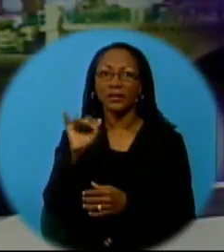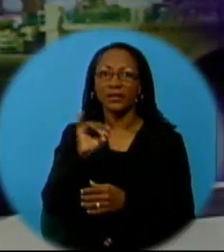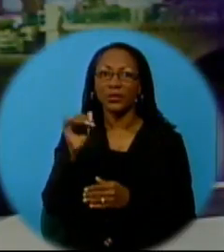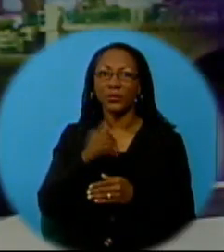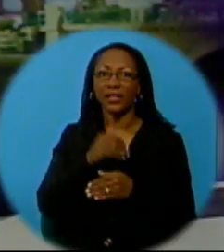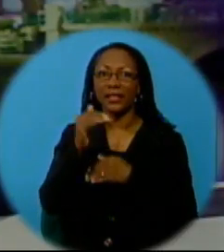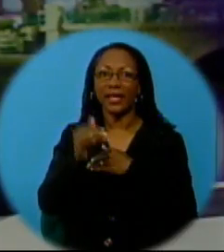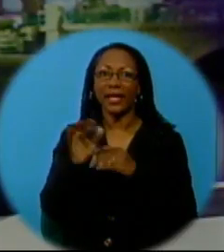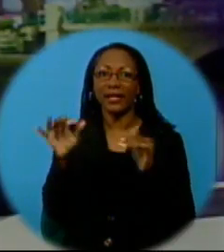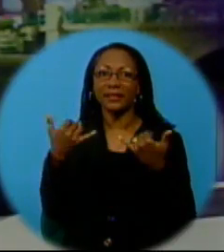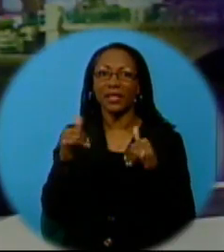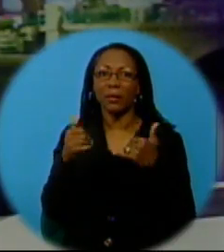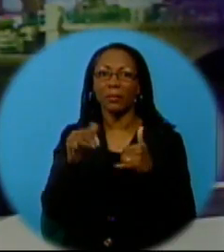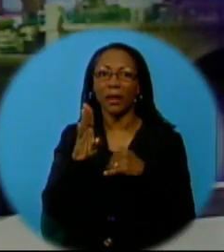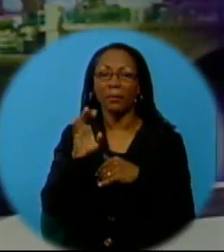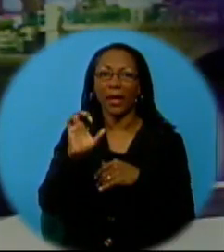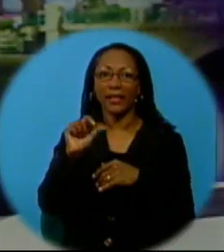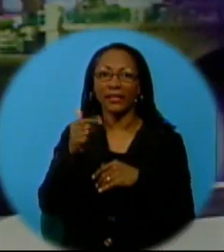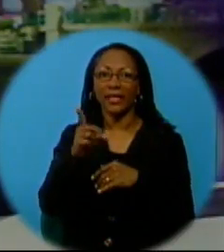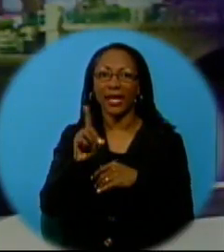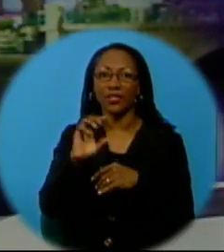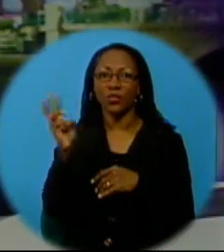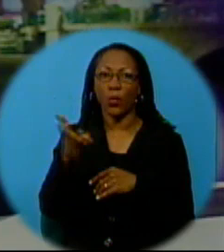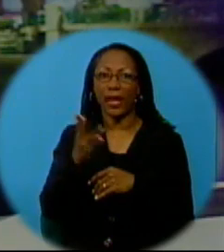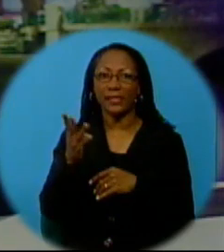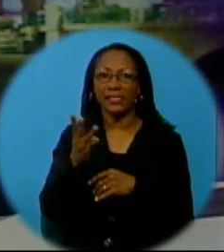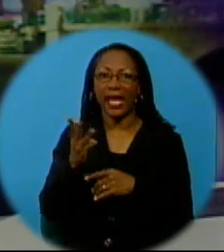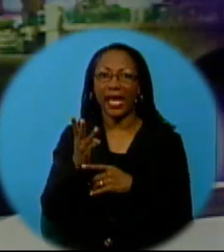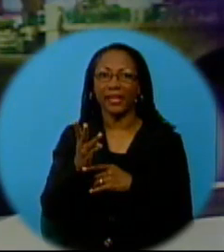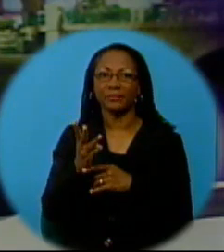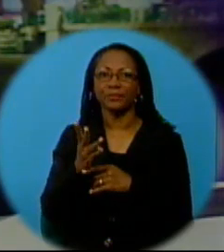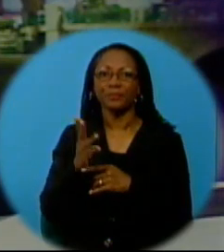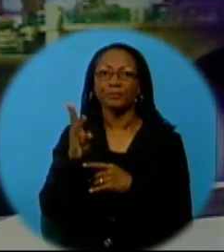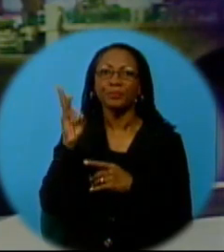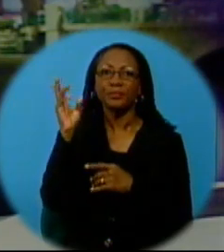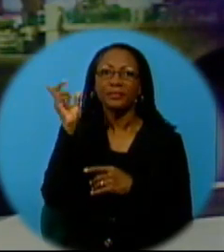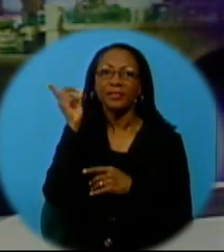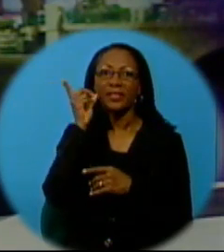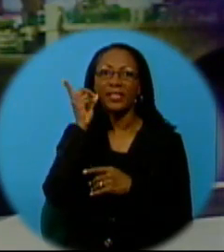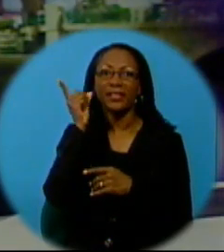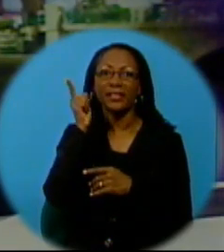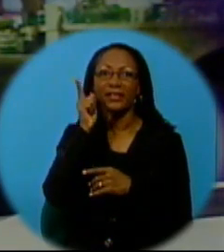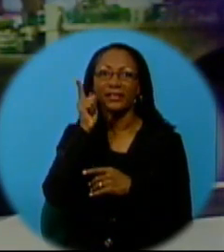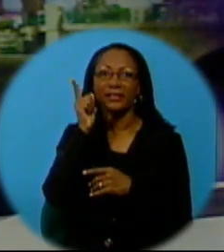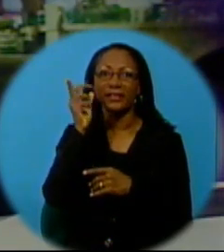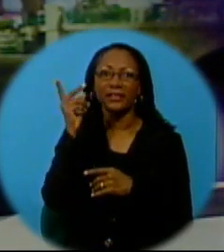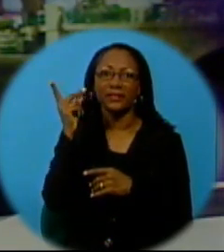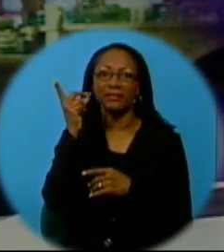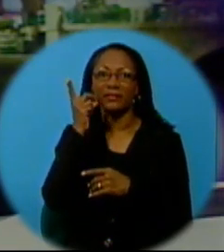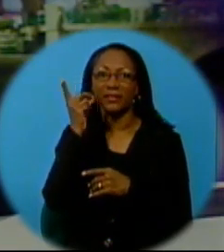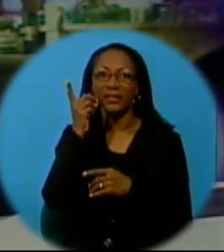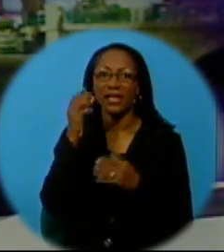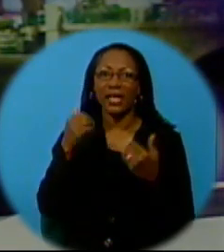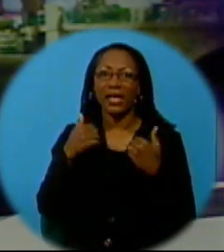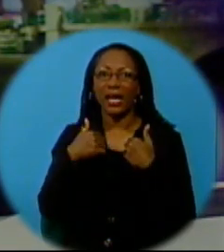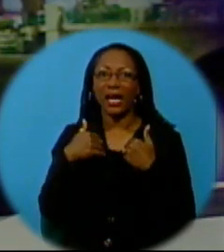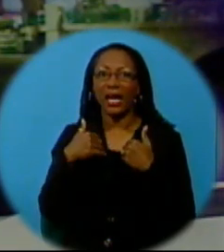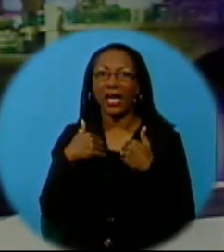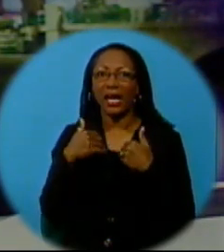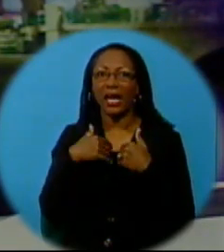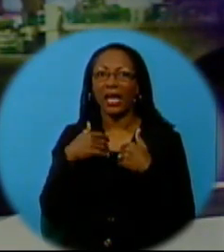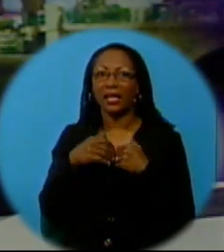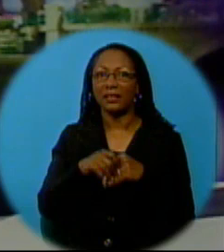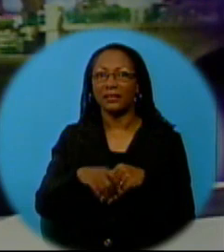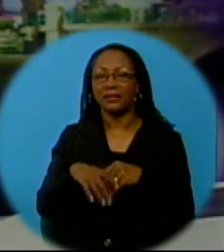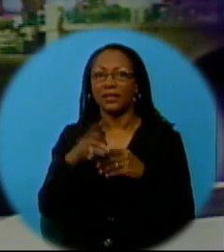next take on Bangladesh women on Wednesday. Dale Steyn produced a stunning display of death bowling to secure a